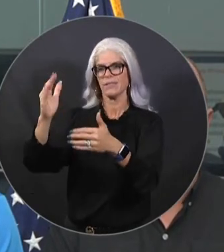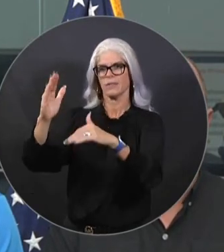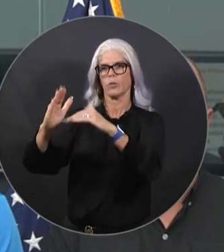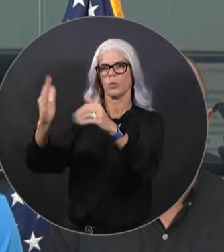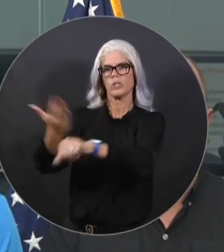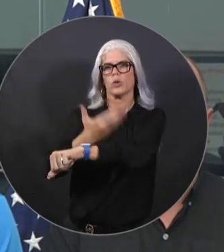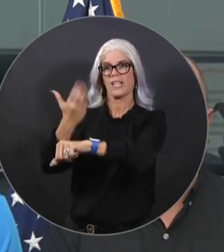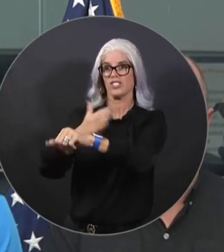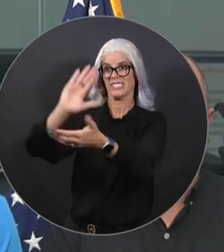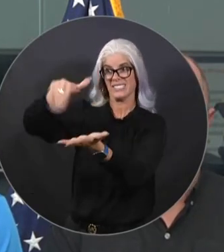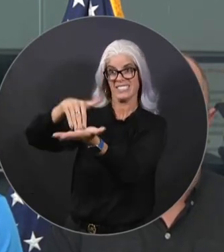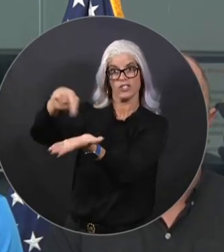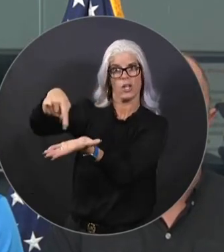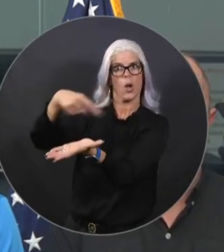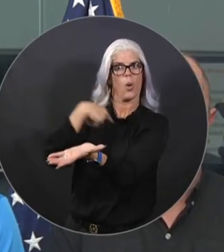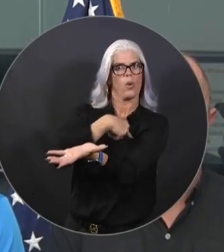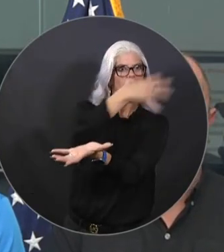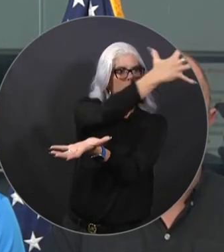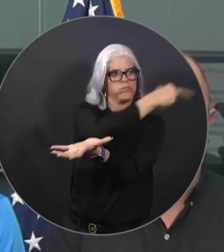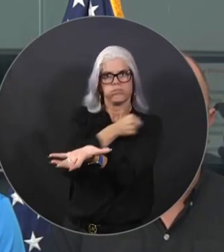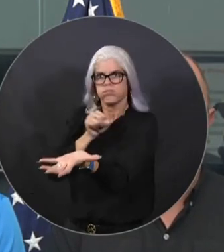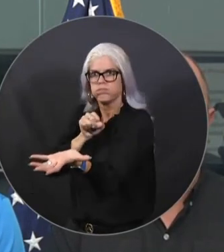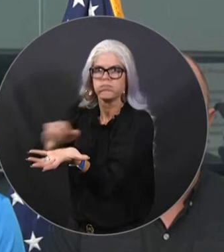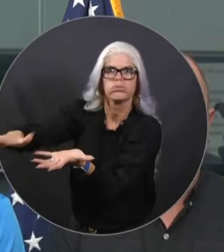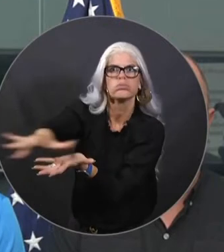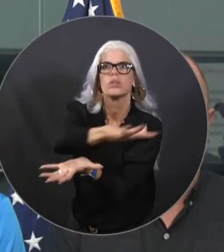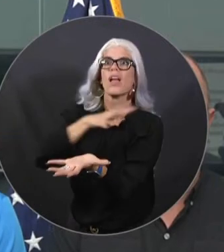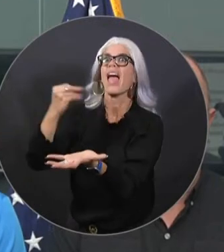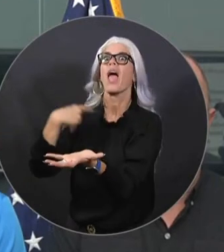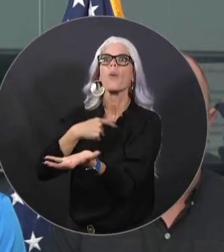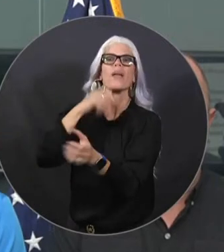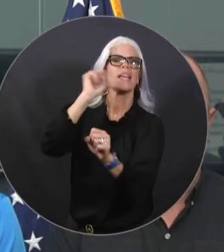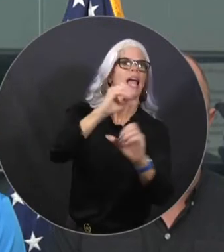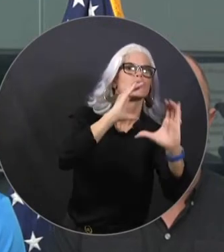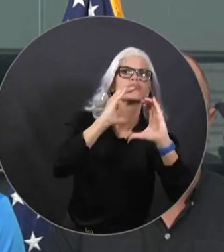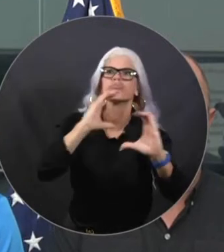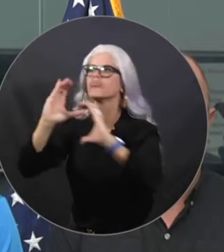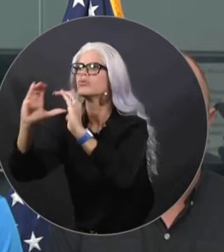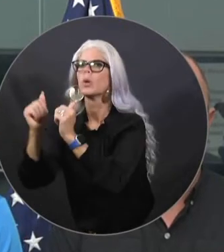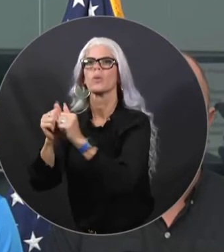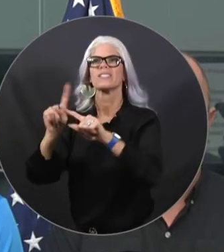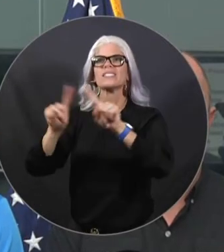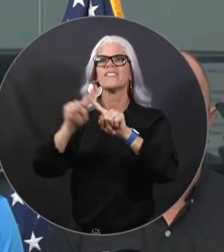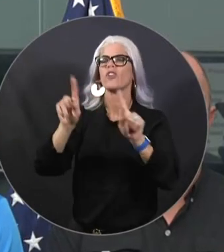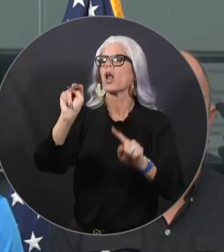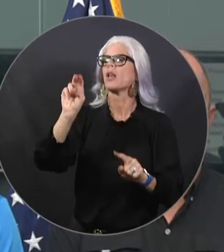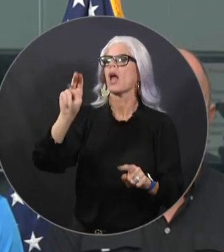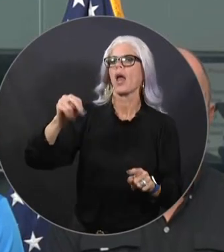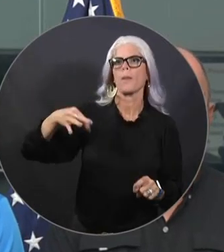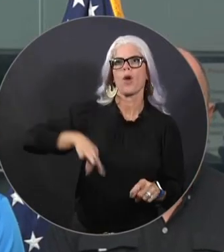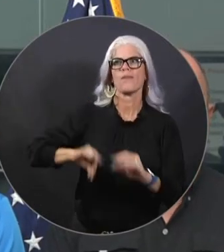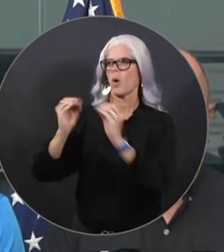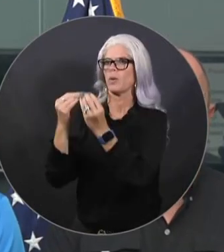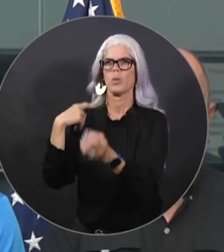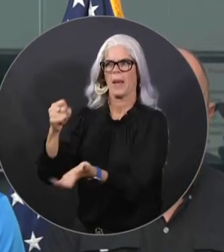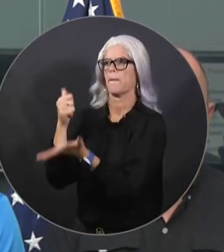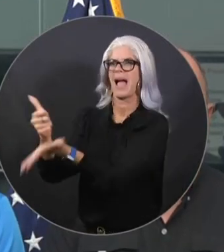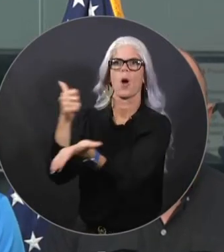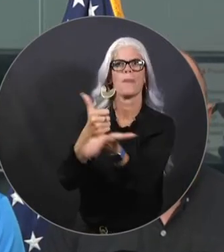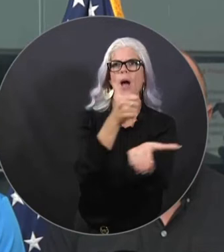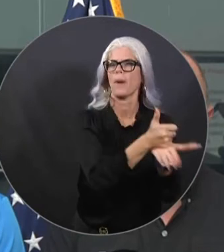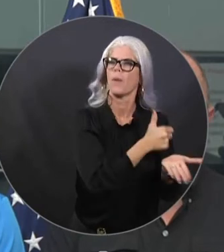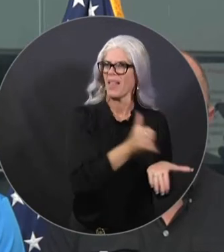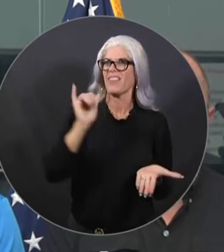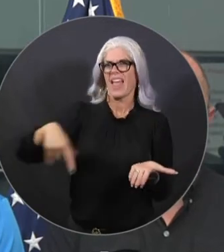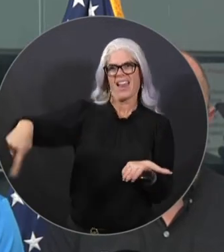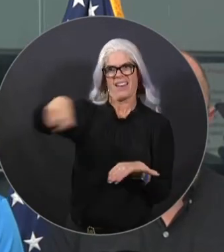those needs to those nonprofits on the ground so we can meet them quickly. And so these funds make a big difference to help micro-target what